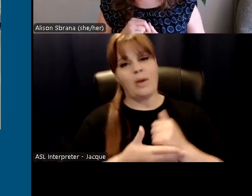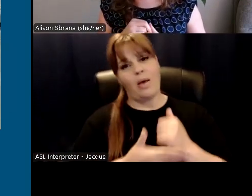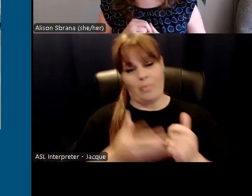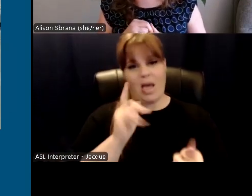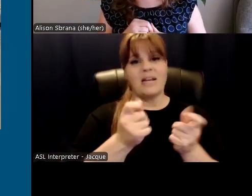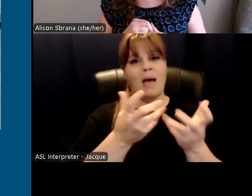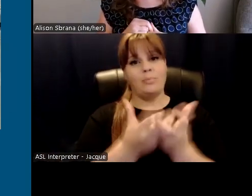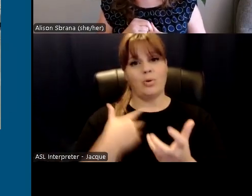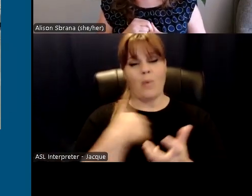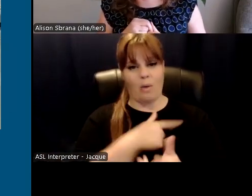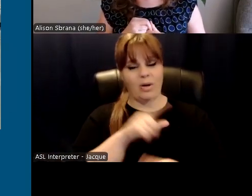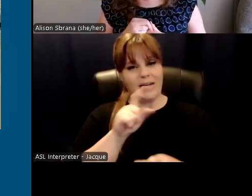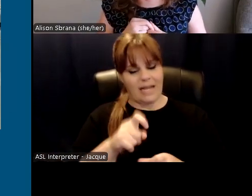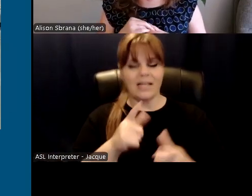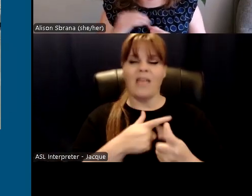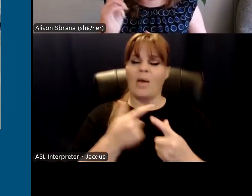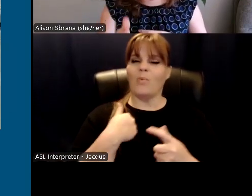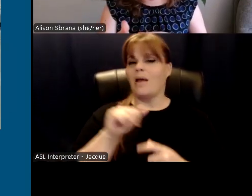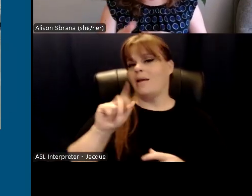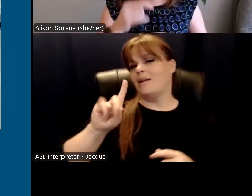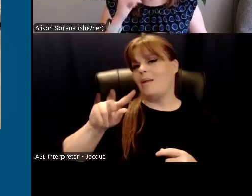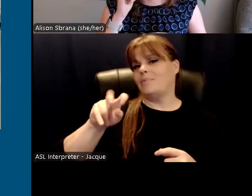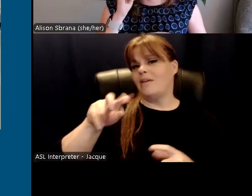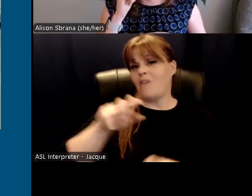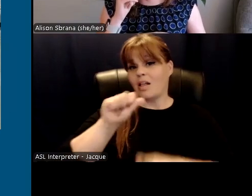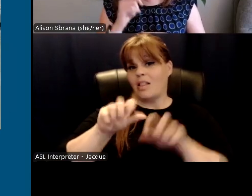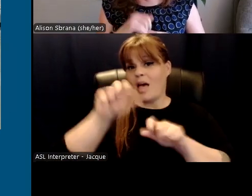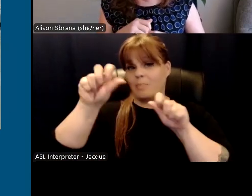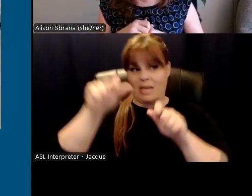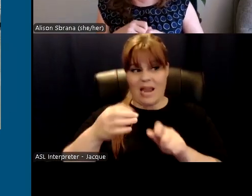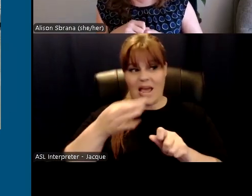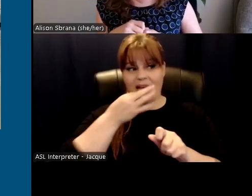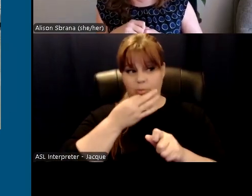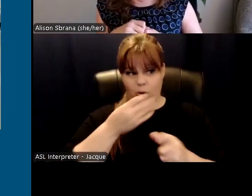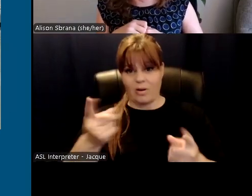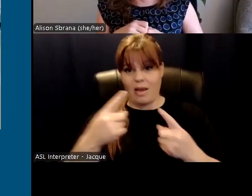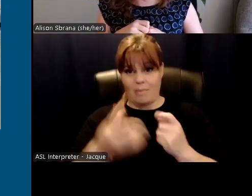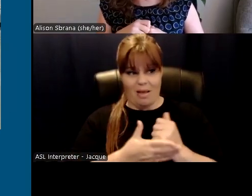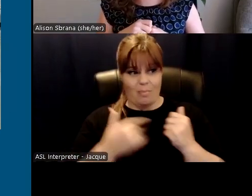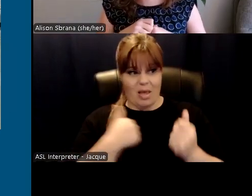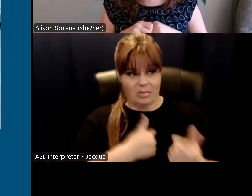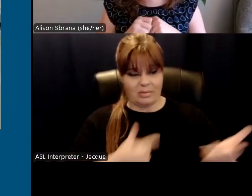adaptive climbing expert come up and help us. So you can go ahead and start this video now.